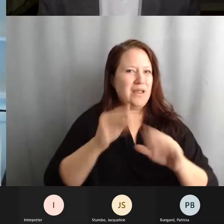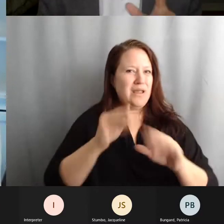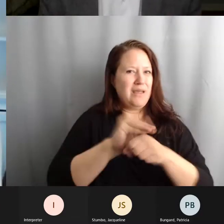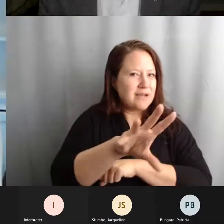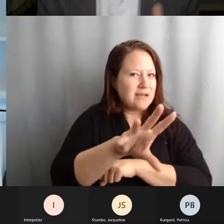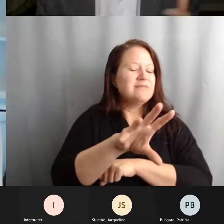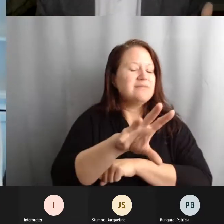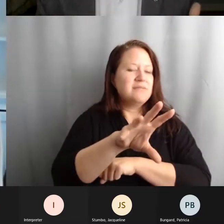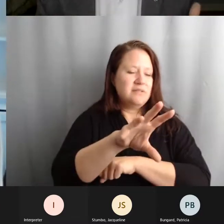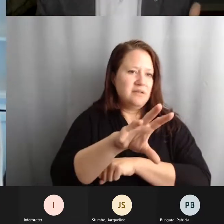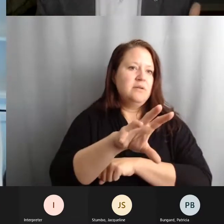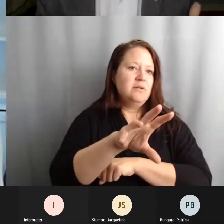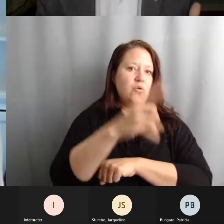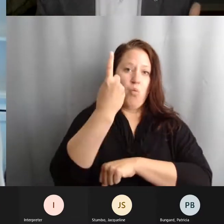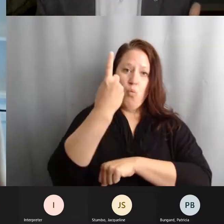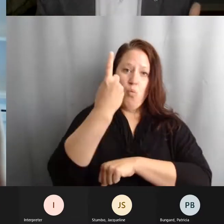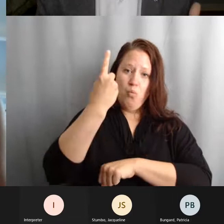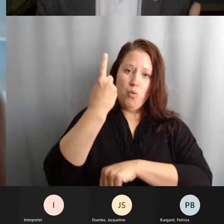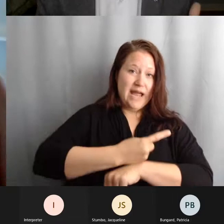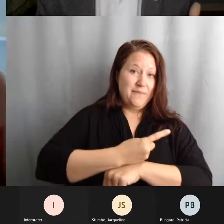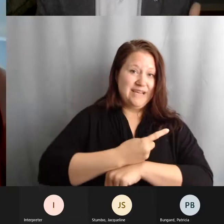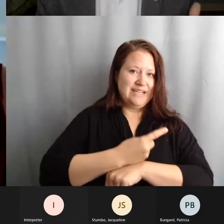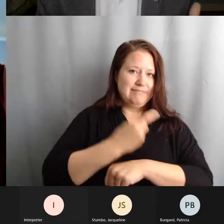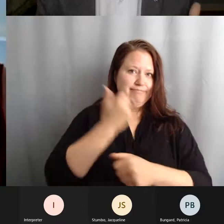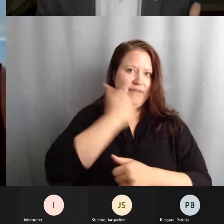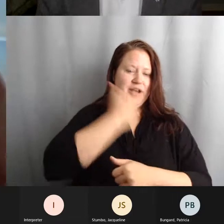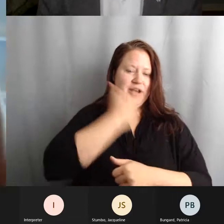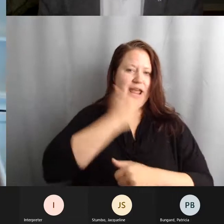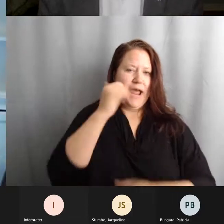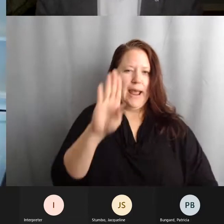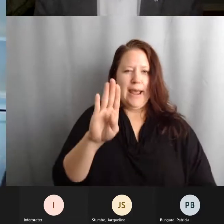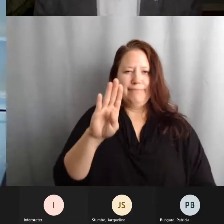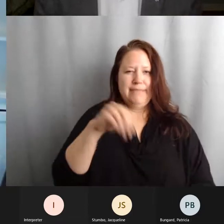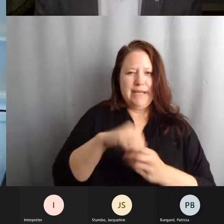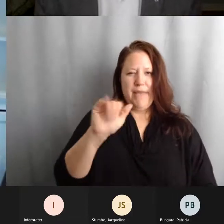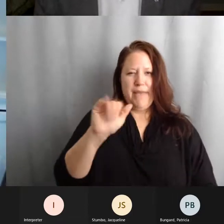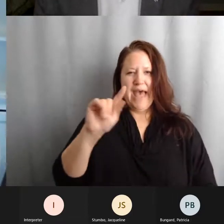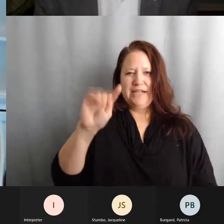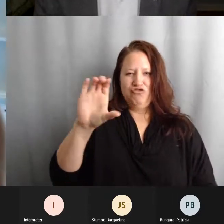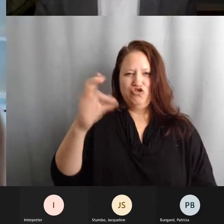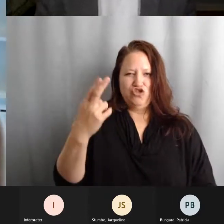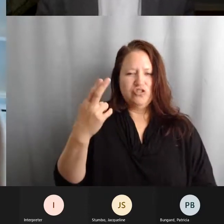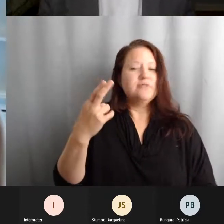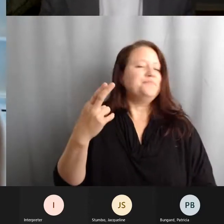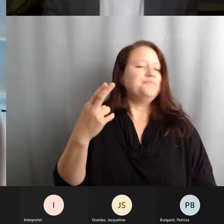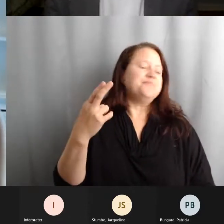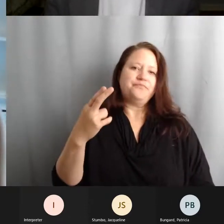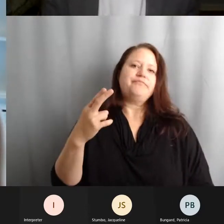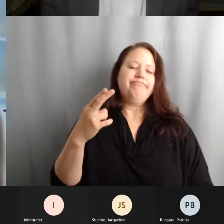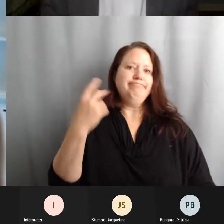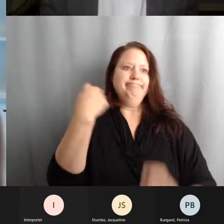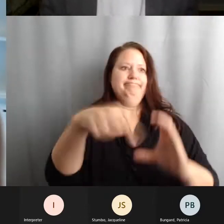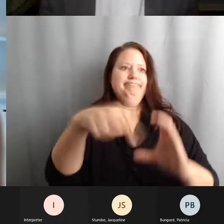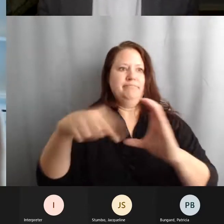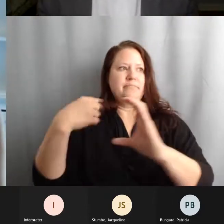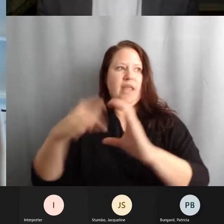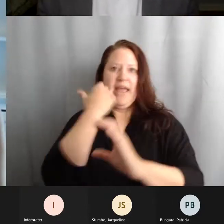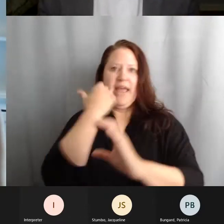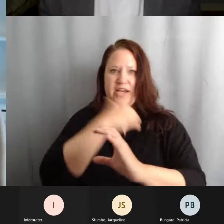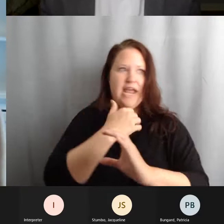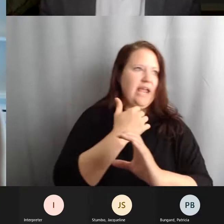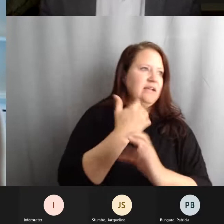impacted, is once a day in a batch, right? So that's an administrative process that will happen once each weekday morning. The